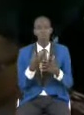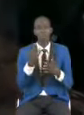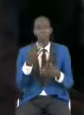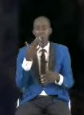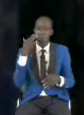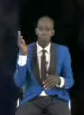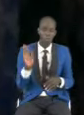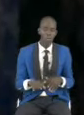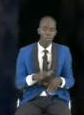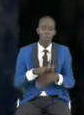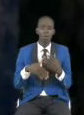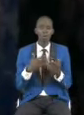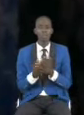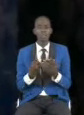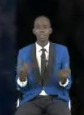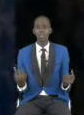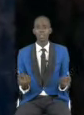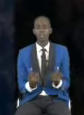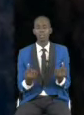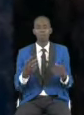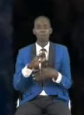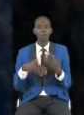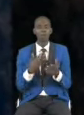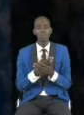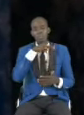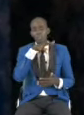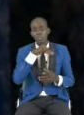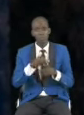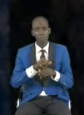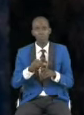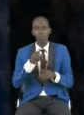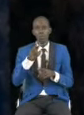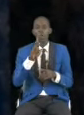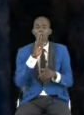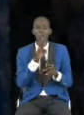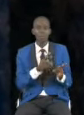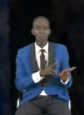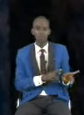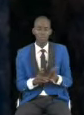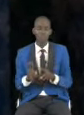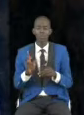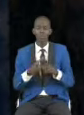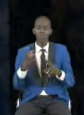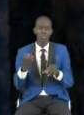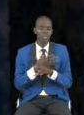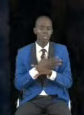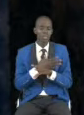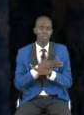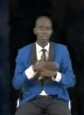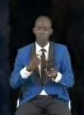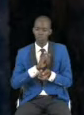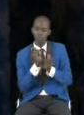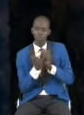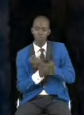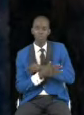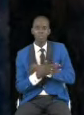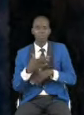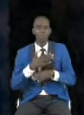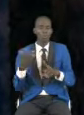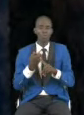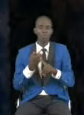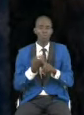sin, all the transgression, you're willing to take away. You're turning away from them with all your heart, all